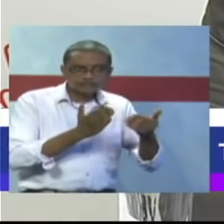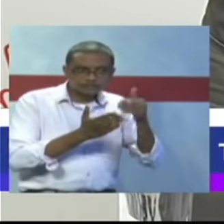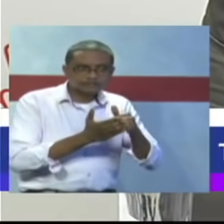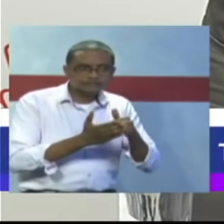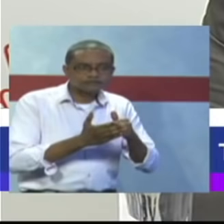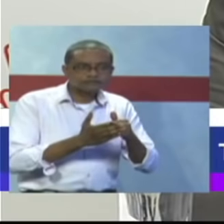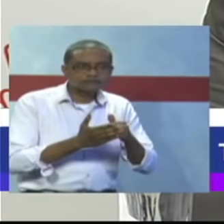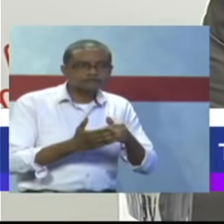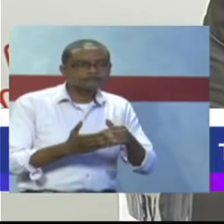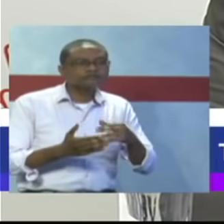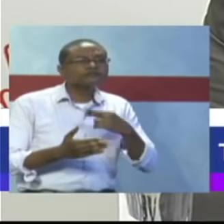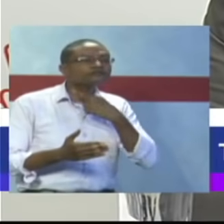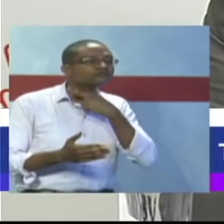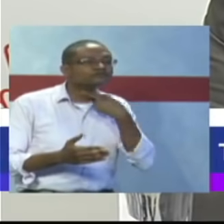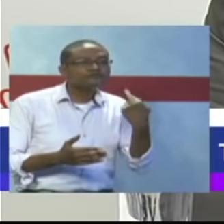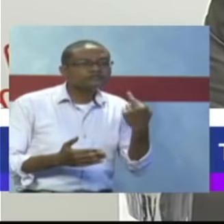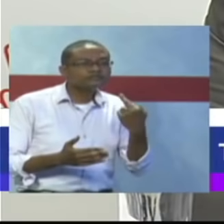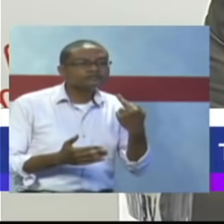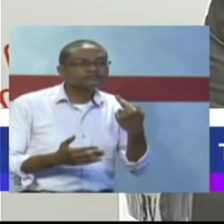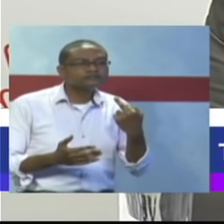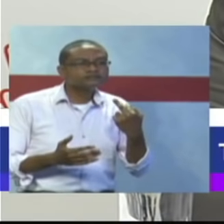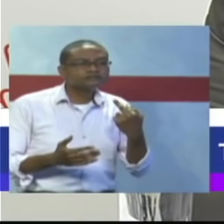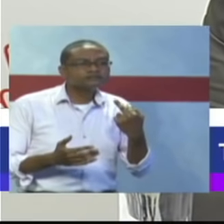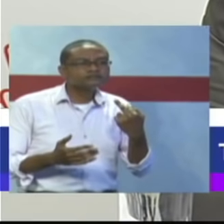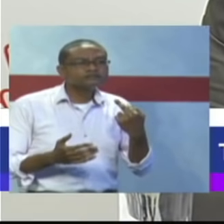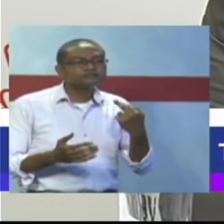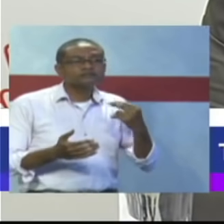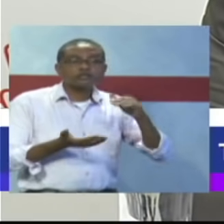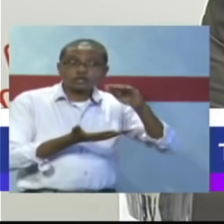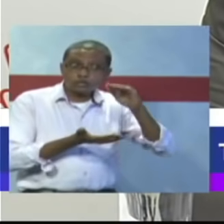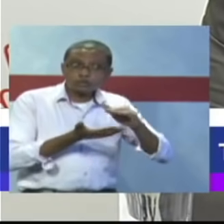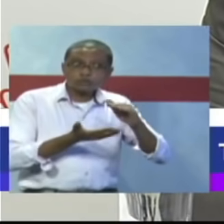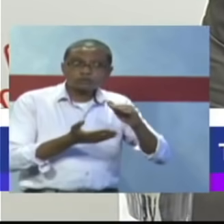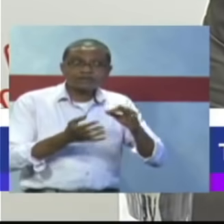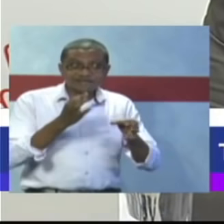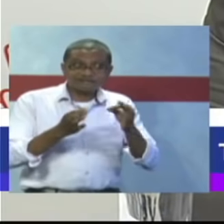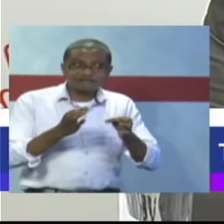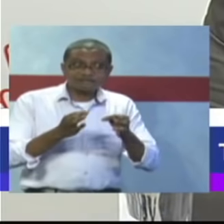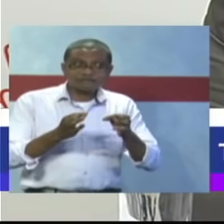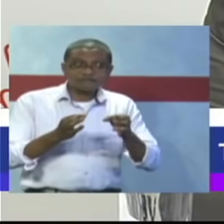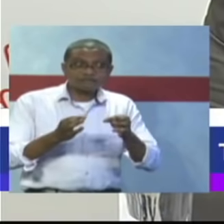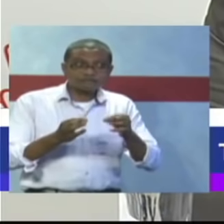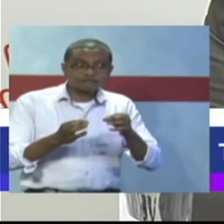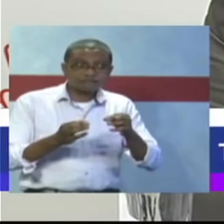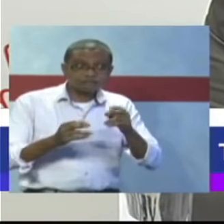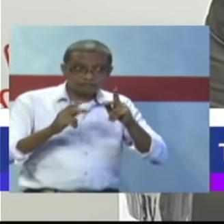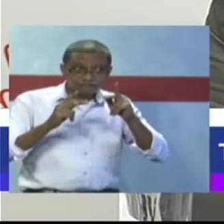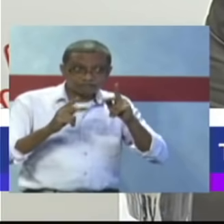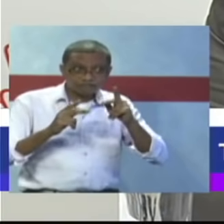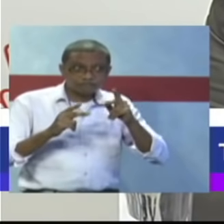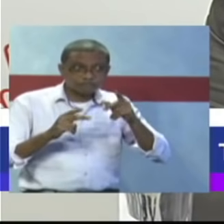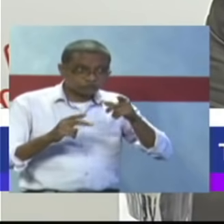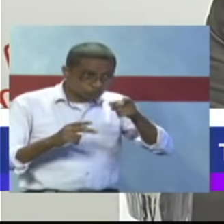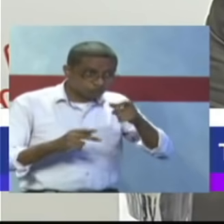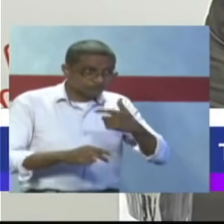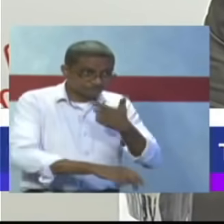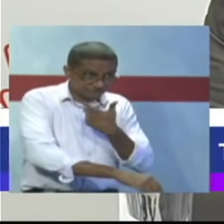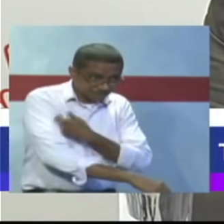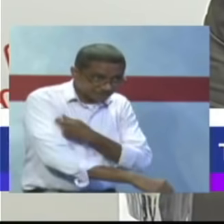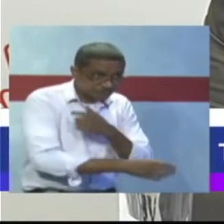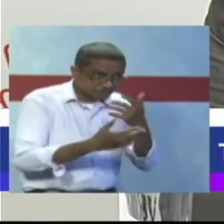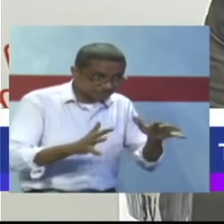the risk of death is lower if you are vaccinated, and the individuals who have